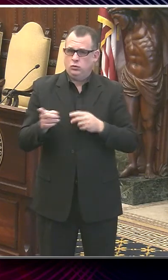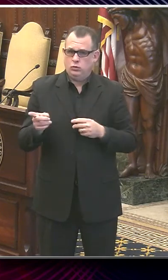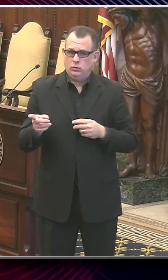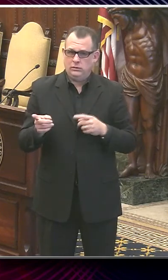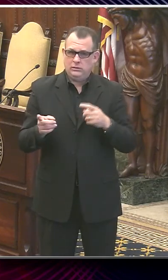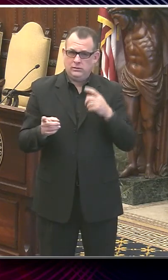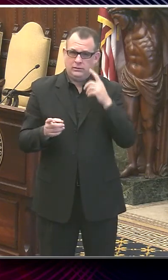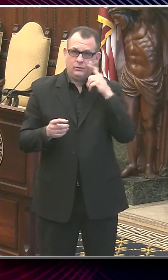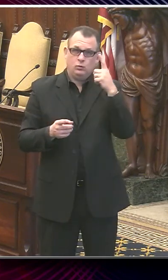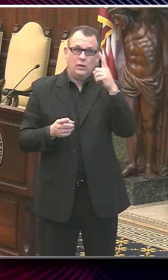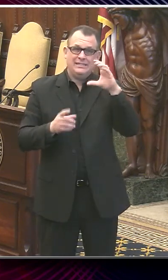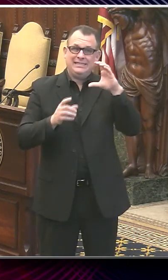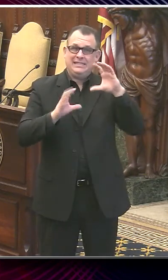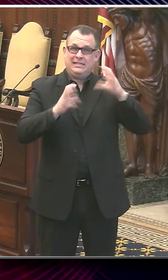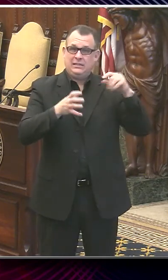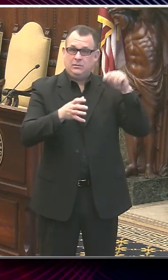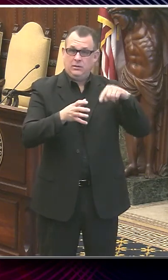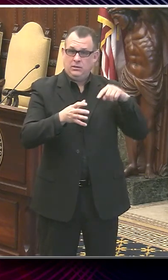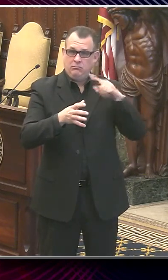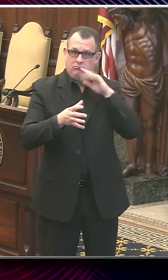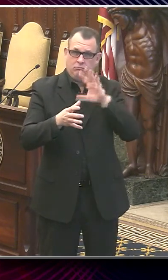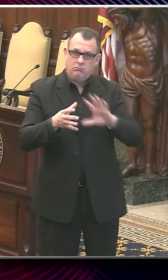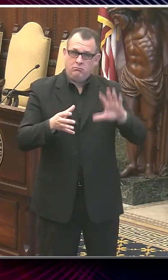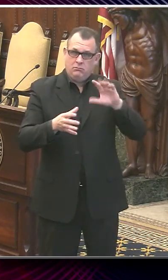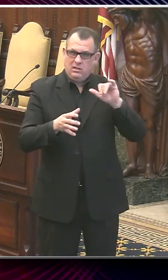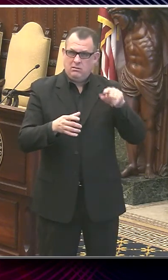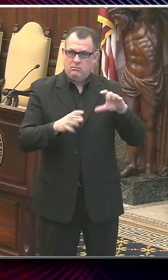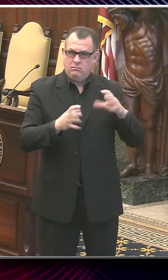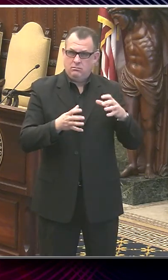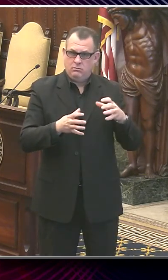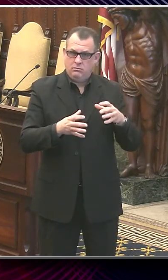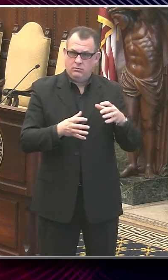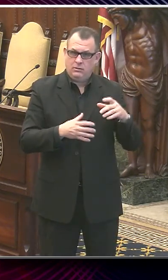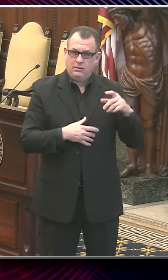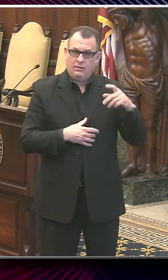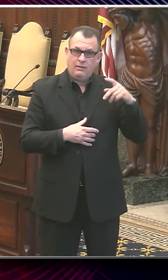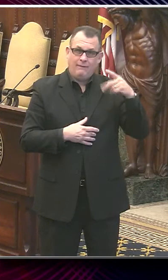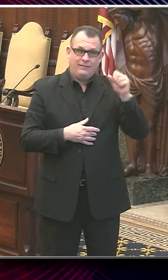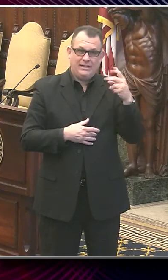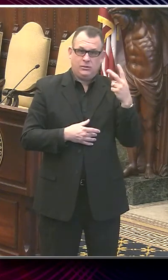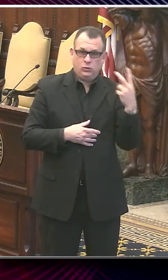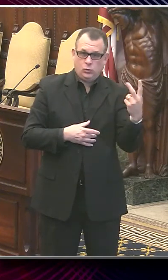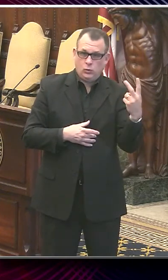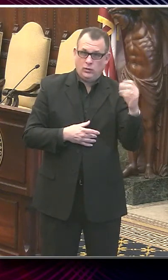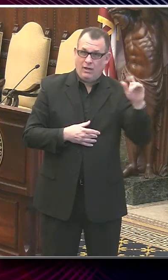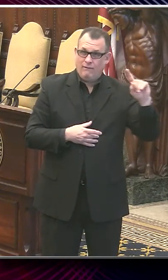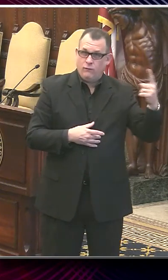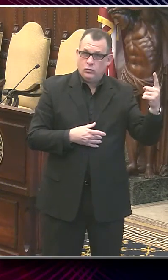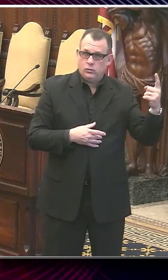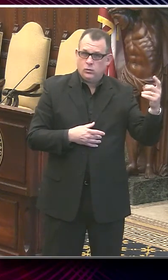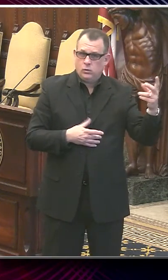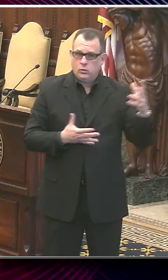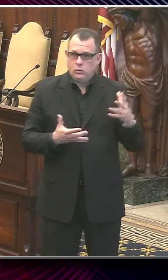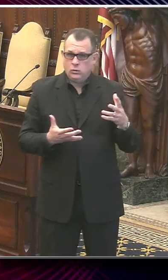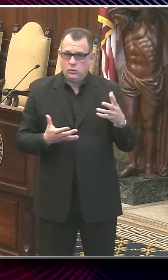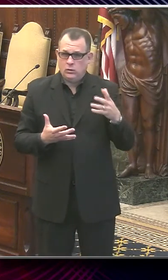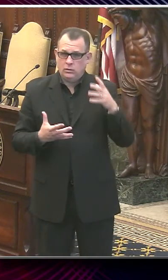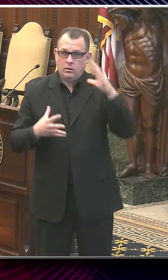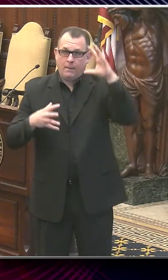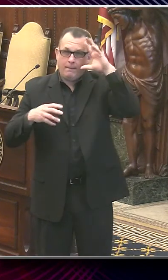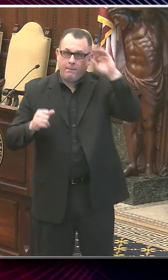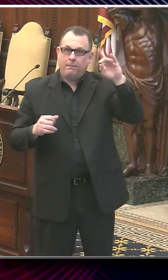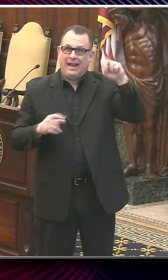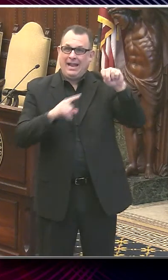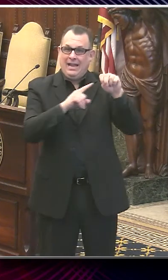1C sometime in April and then phase 2 by May 1st. President Biden has